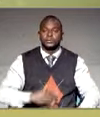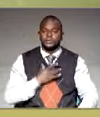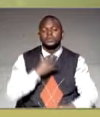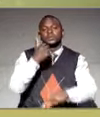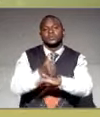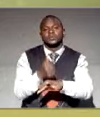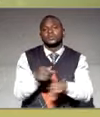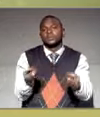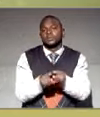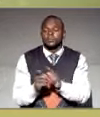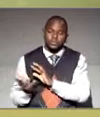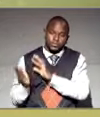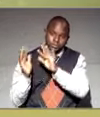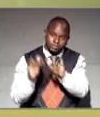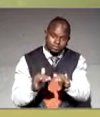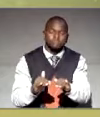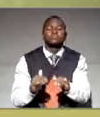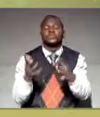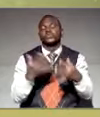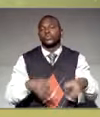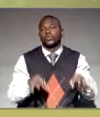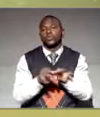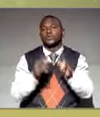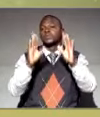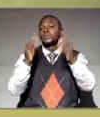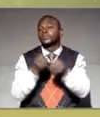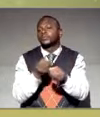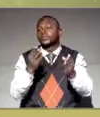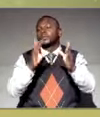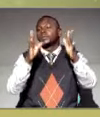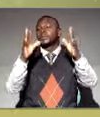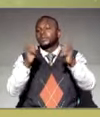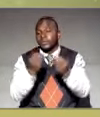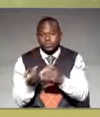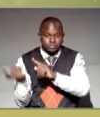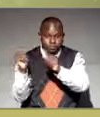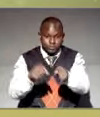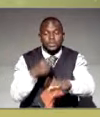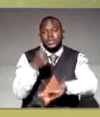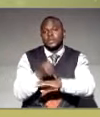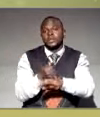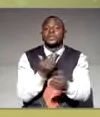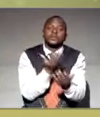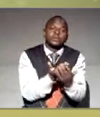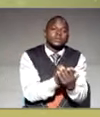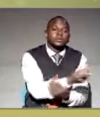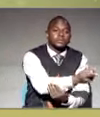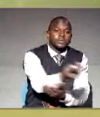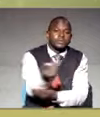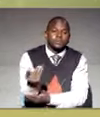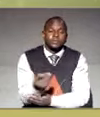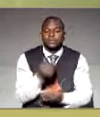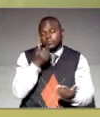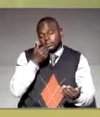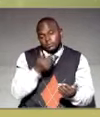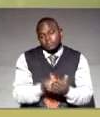Soroti and attending his consecration. So we expect many people to come to Soroti. And we appeal to all people of goodwill